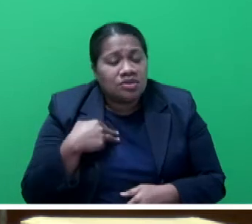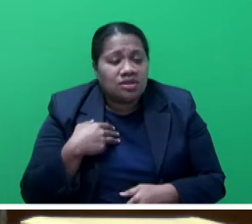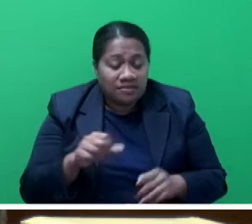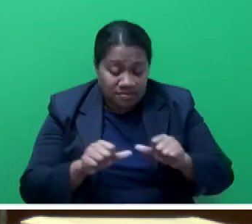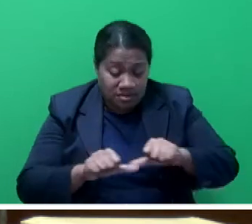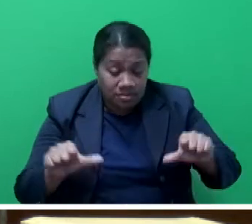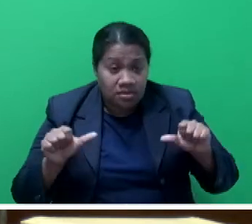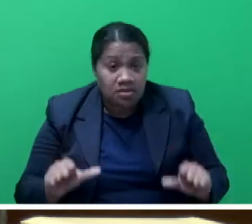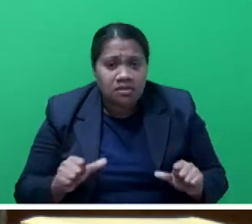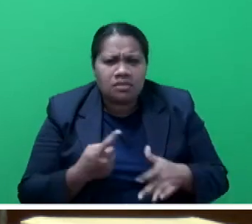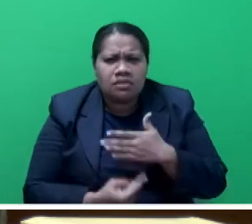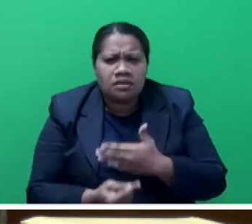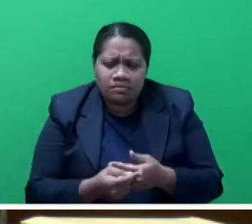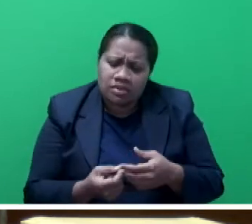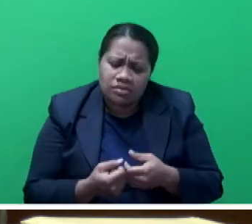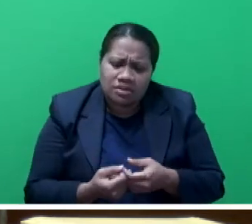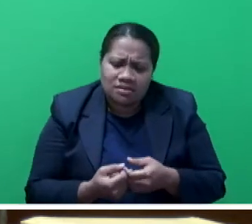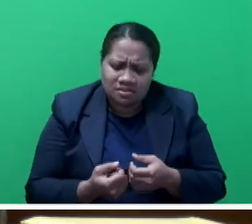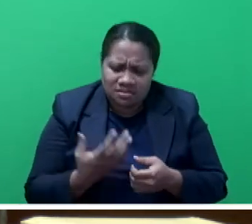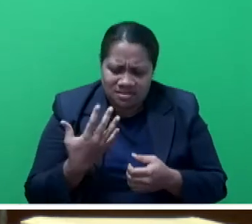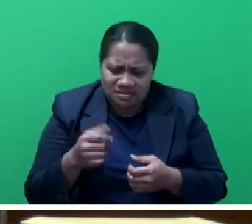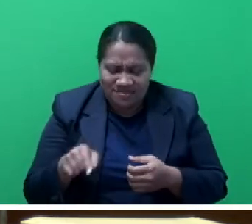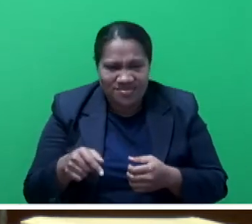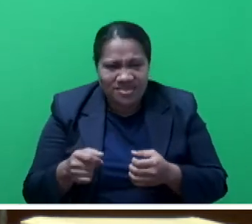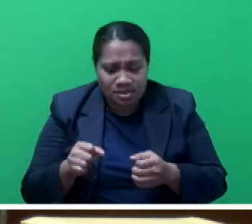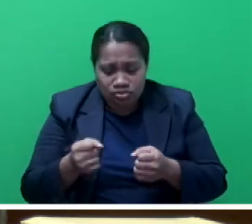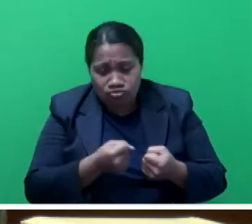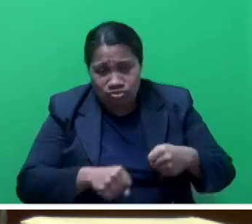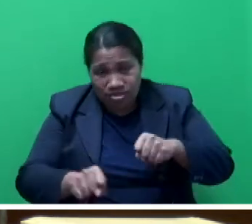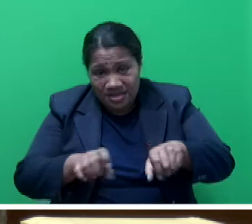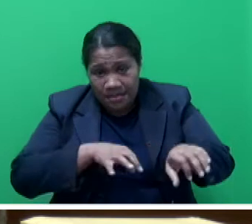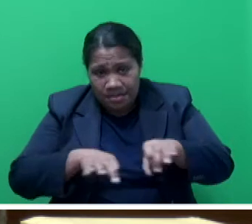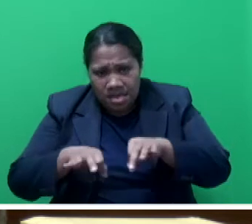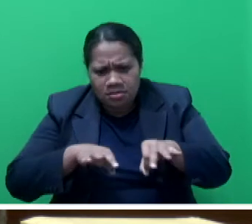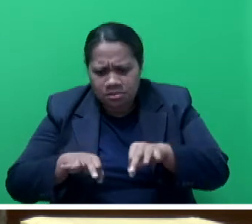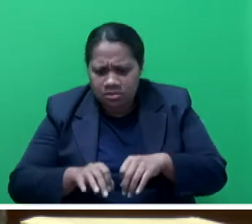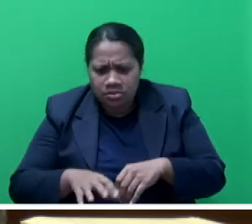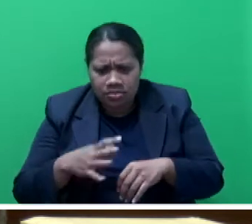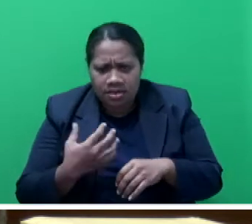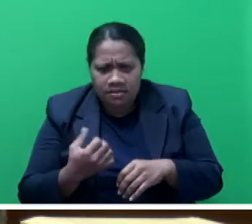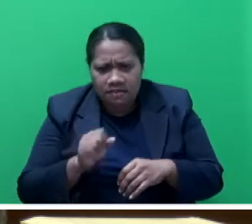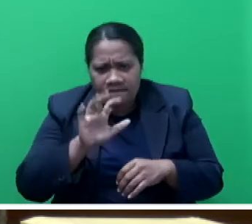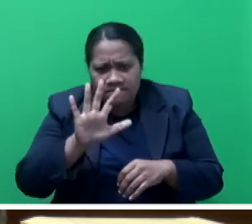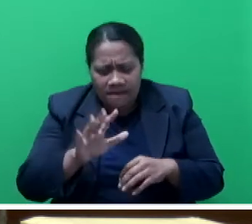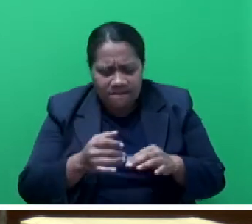we released our strategic plan, and of the 5 strategic